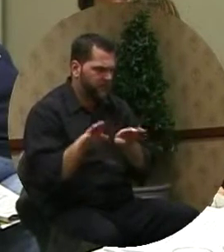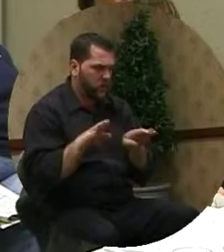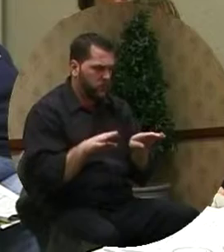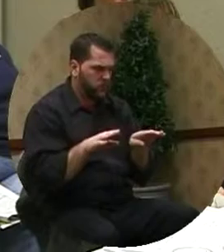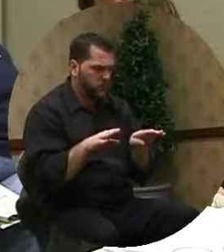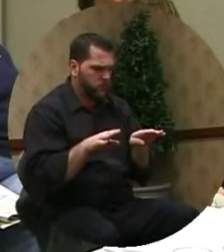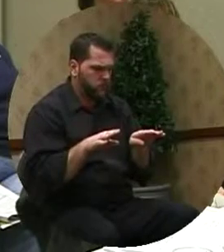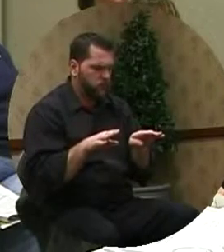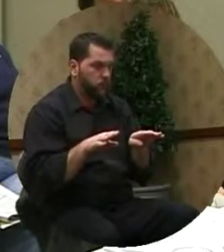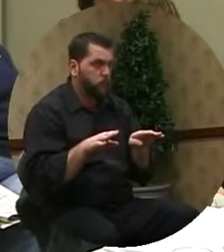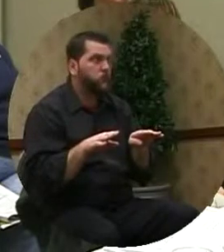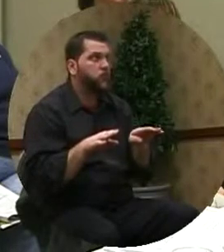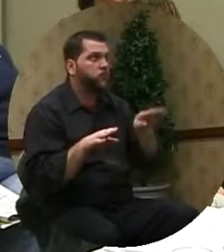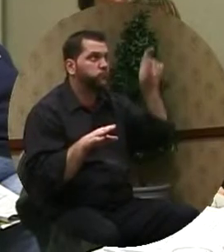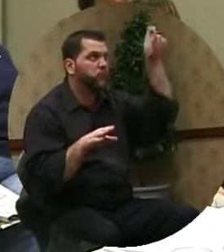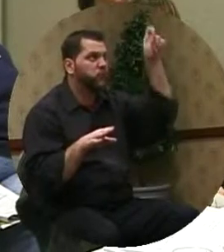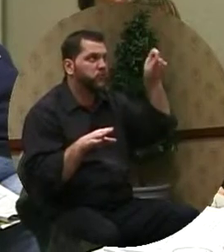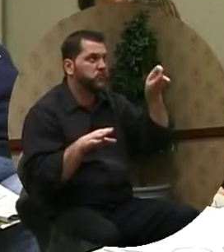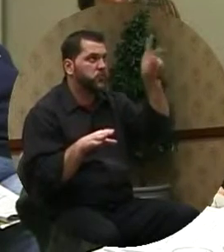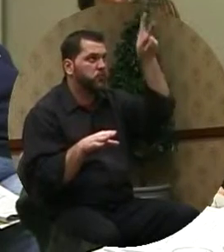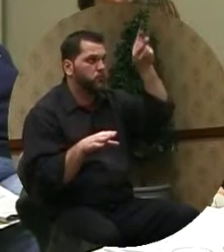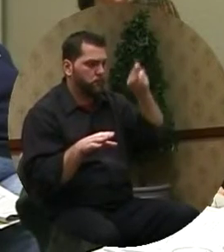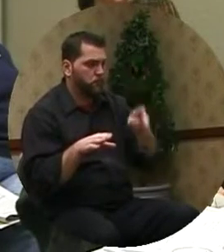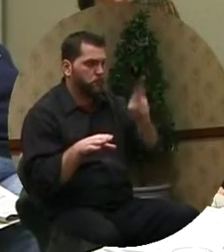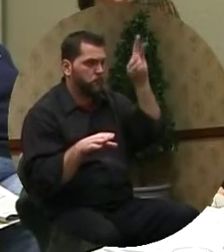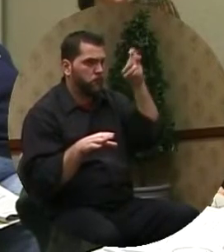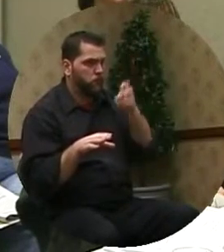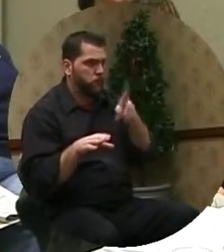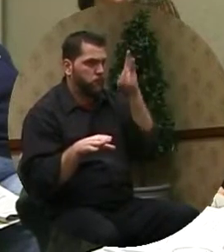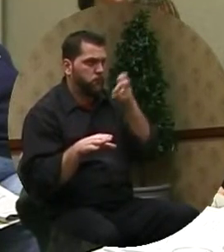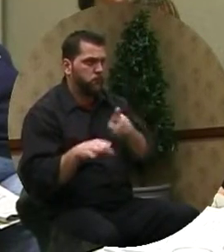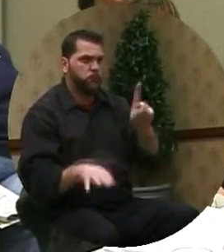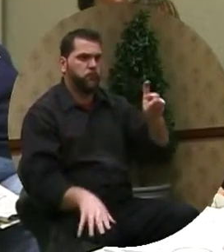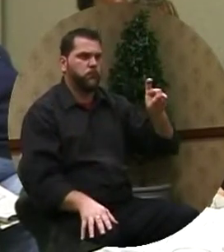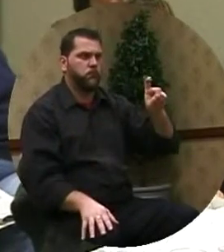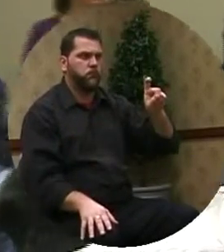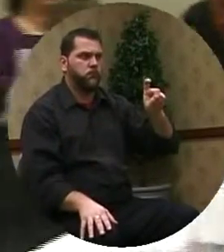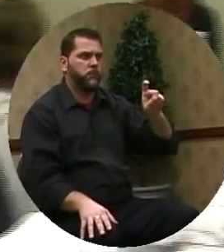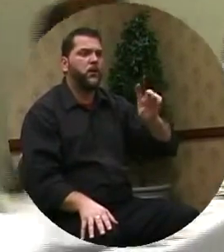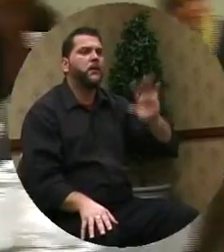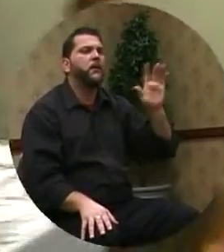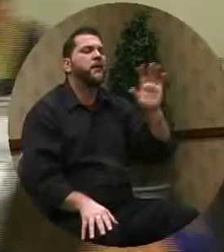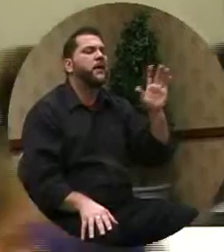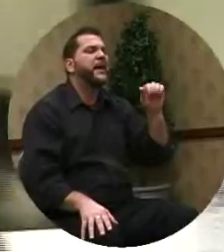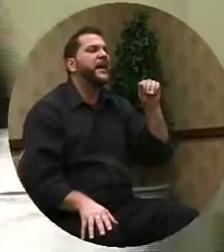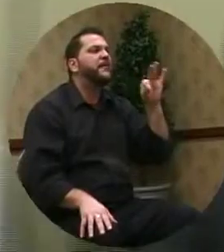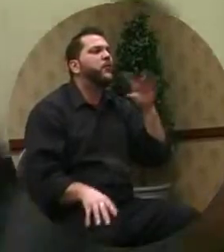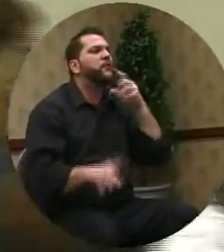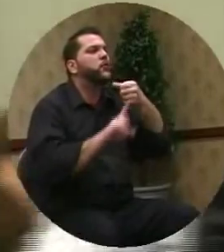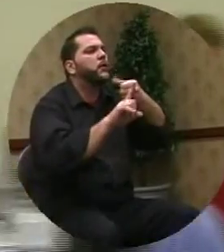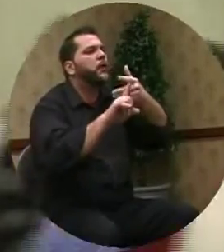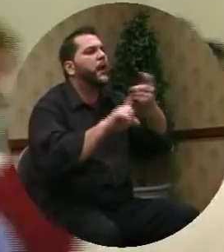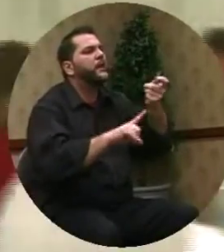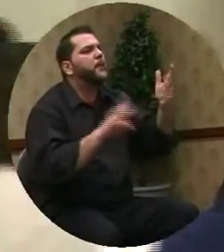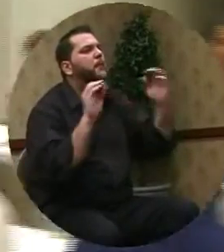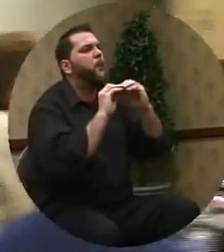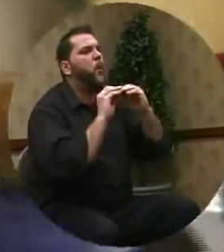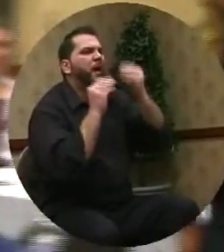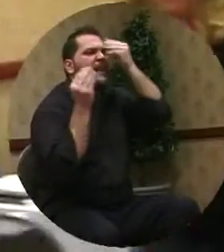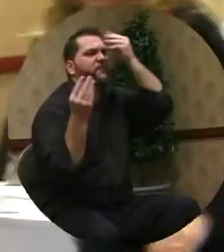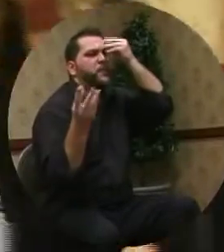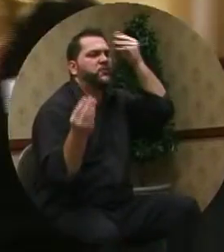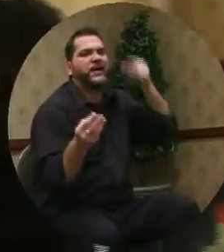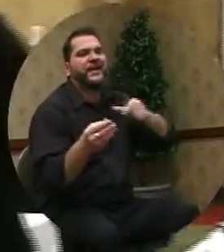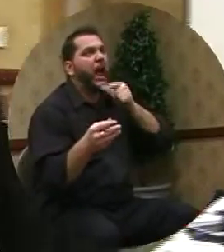be listing everything we checked off, or? Actually, that's probably if you're needing to fill in something a little bit more, give a little bit more information.